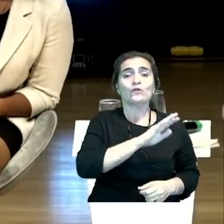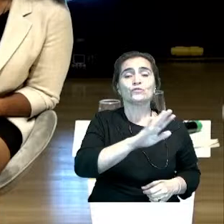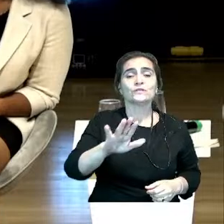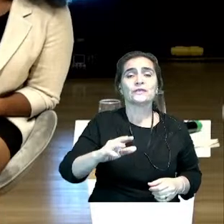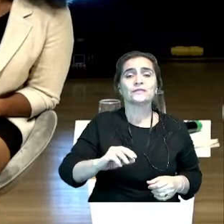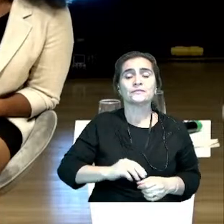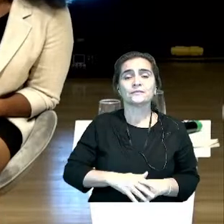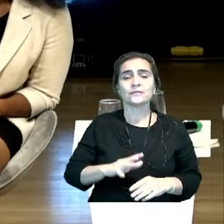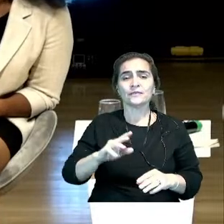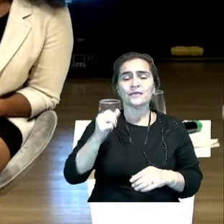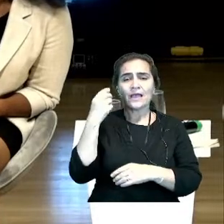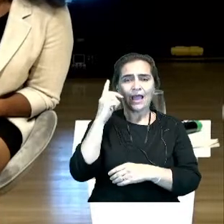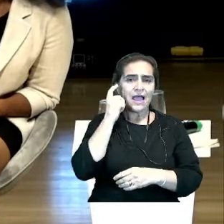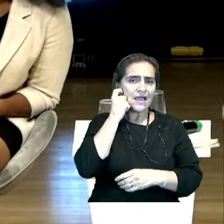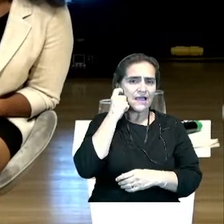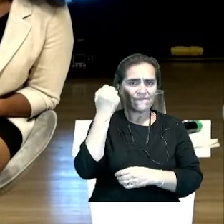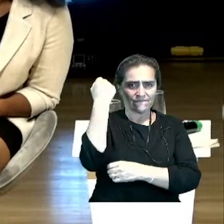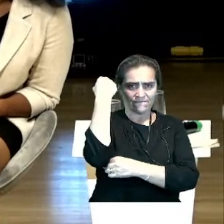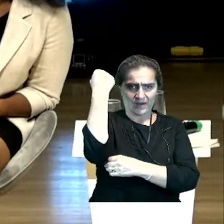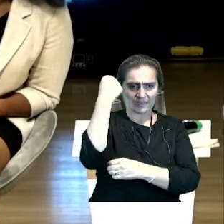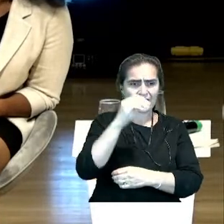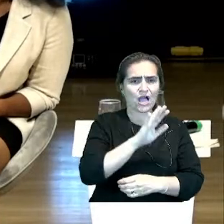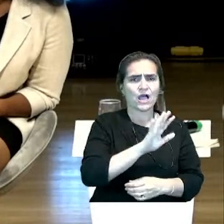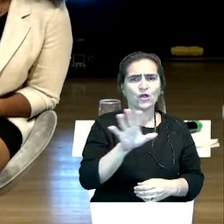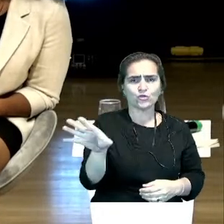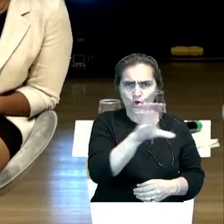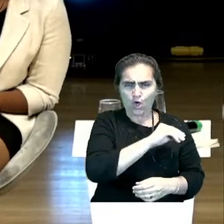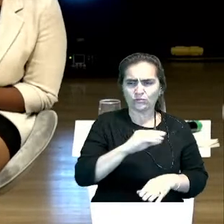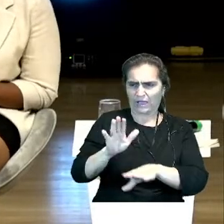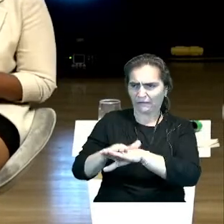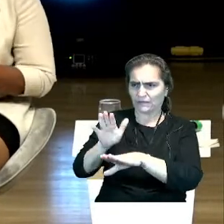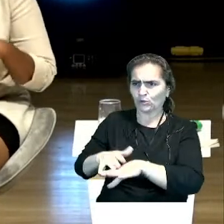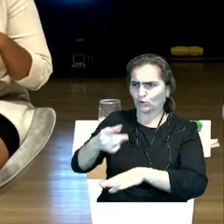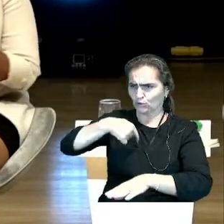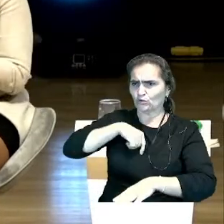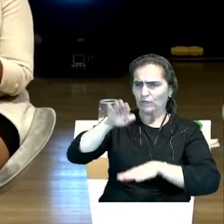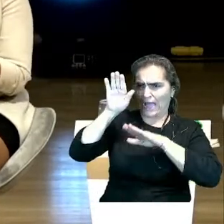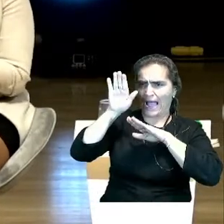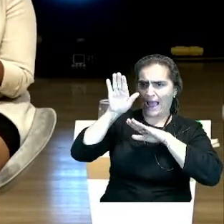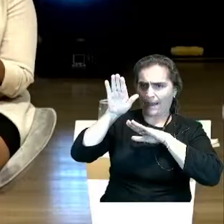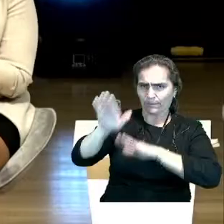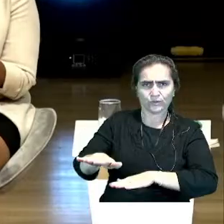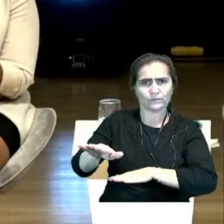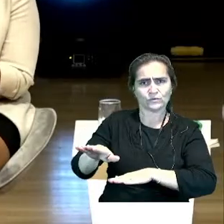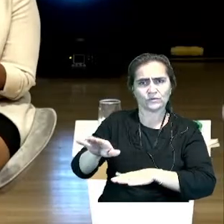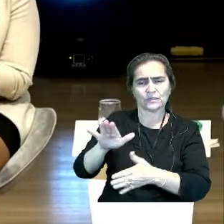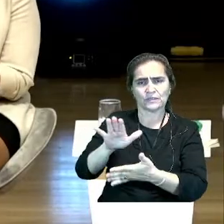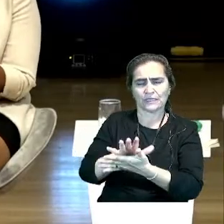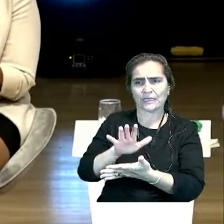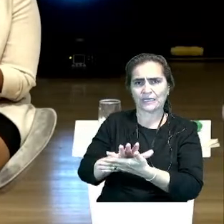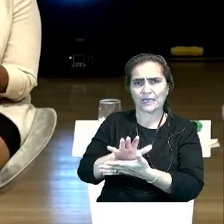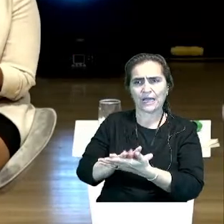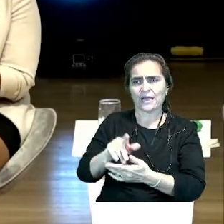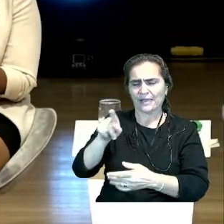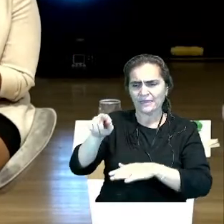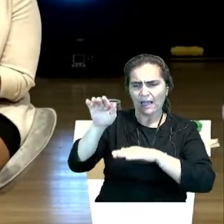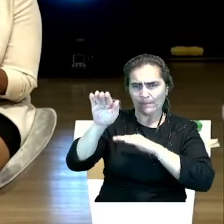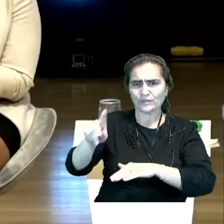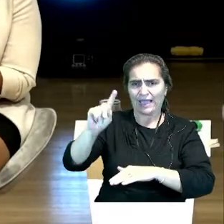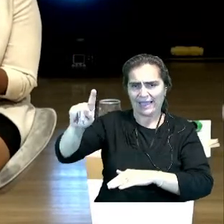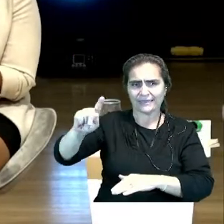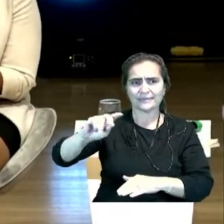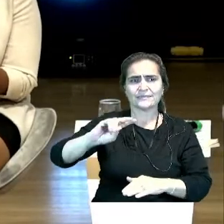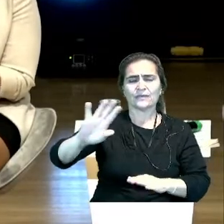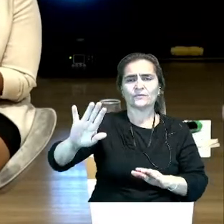tell Francia that she has our support, that we're here, and we will continue to be here, and